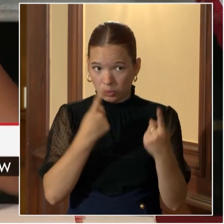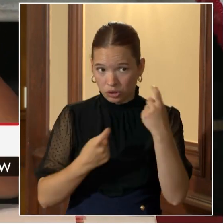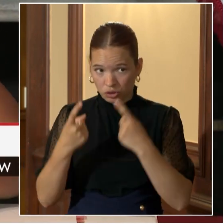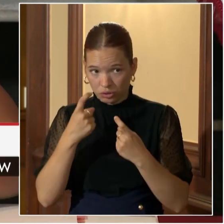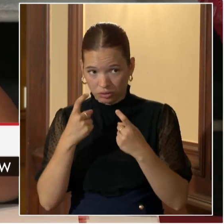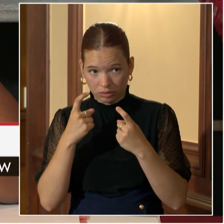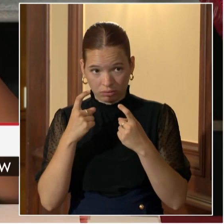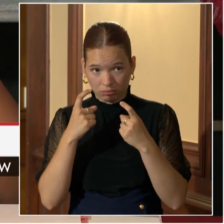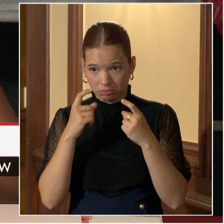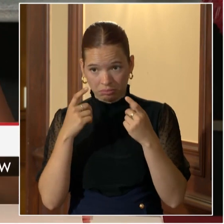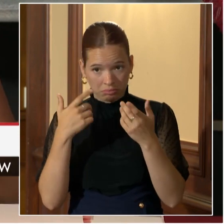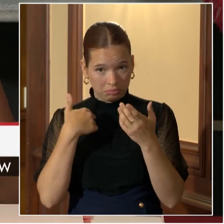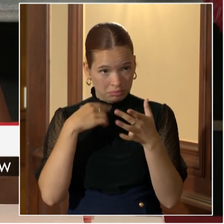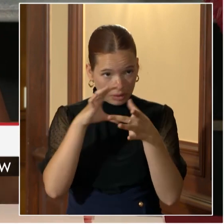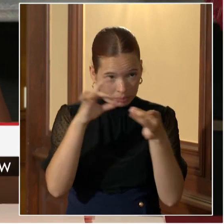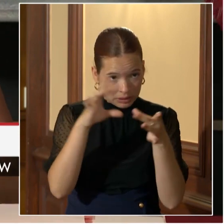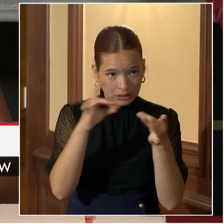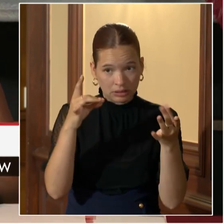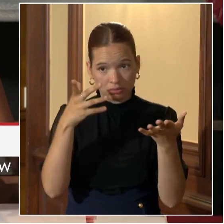comments, corrections?